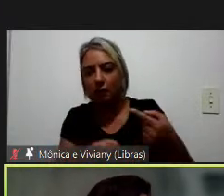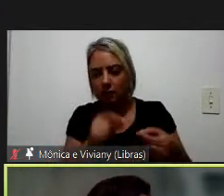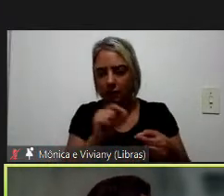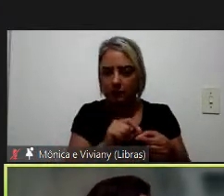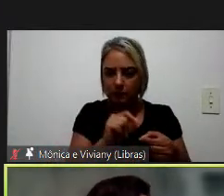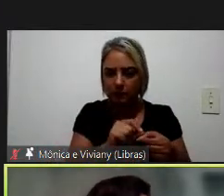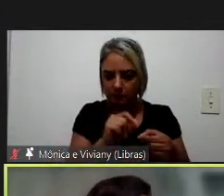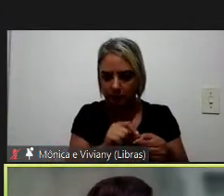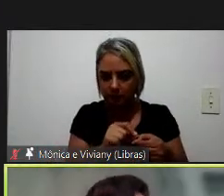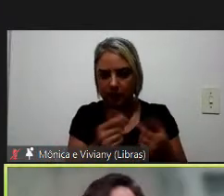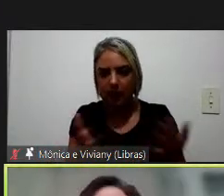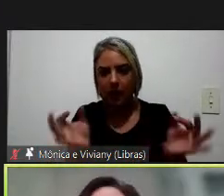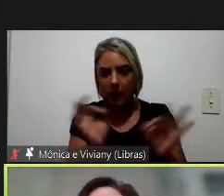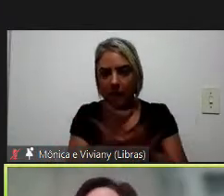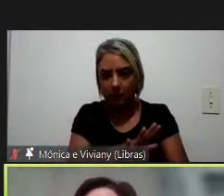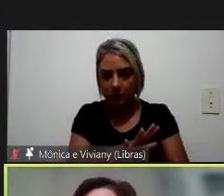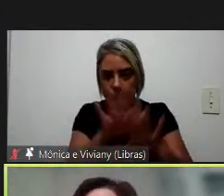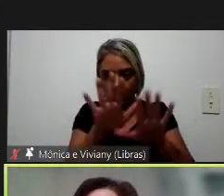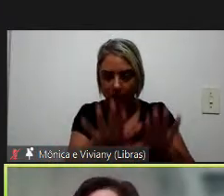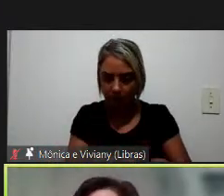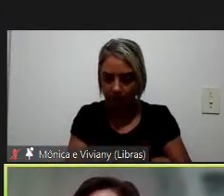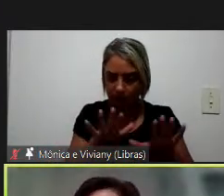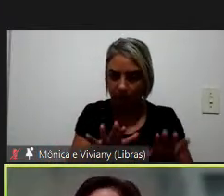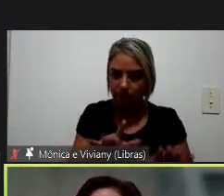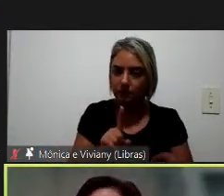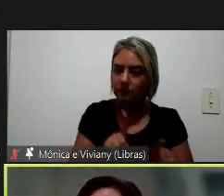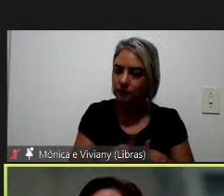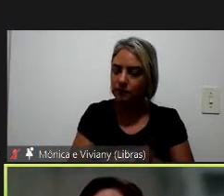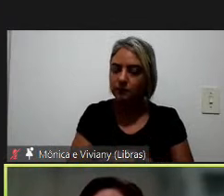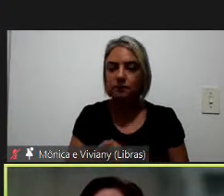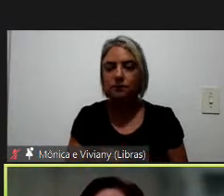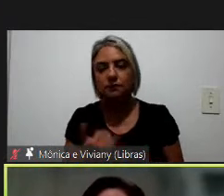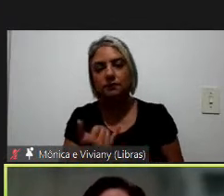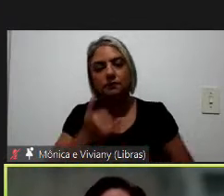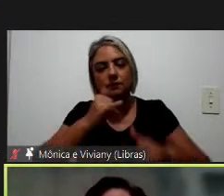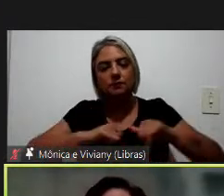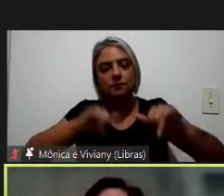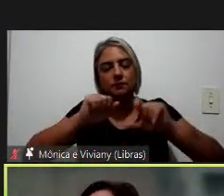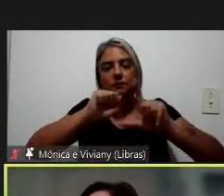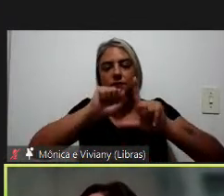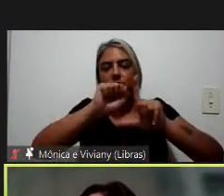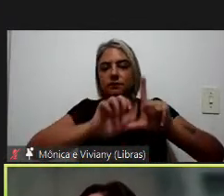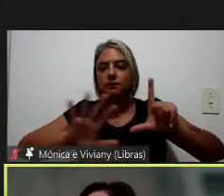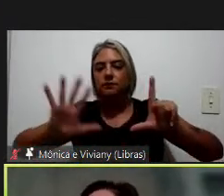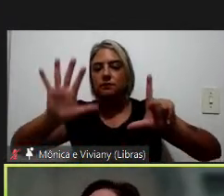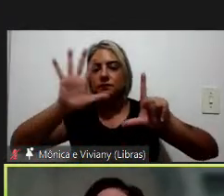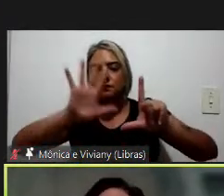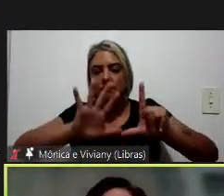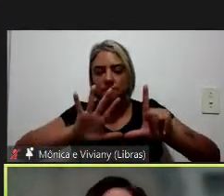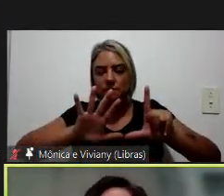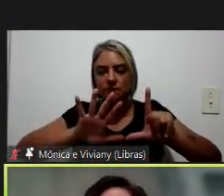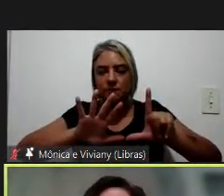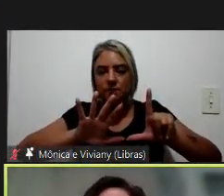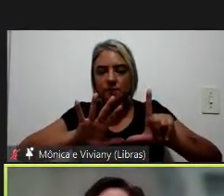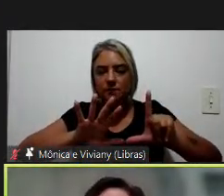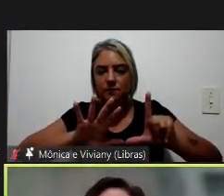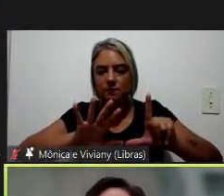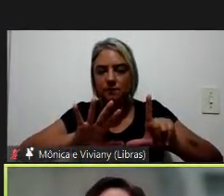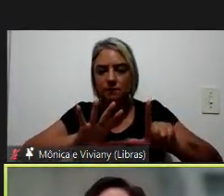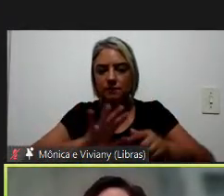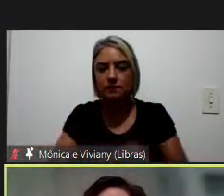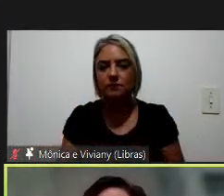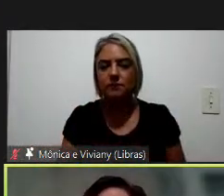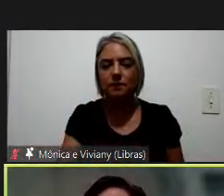the debates that are going to be made. So I'd like to disclosure that in the